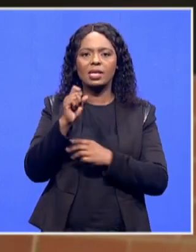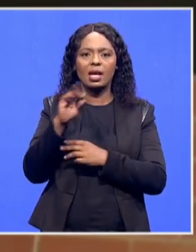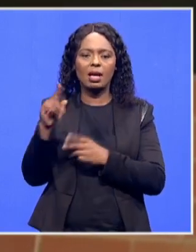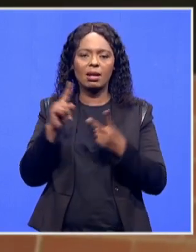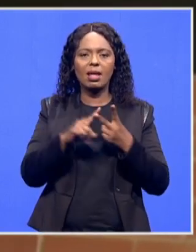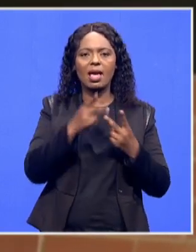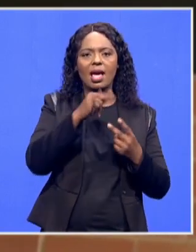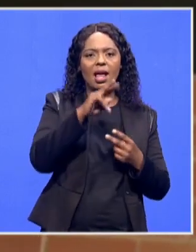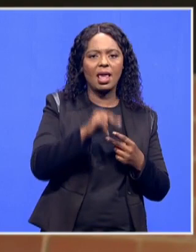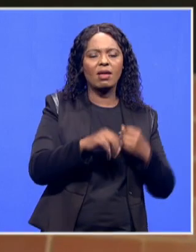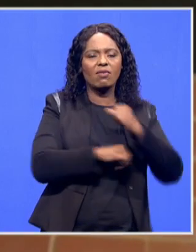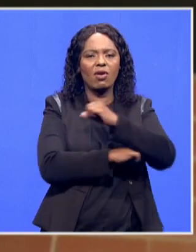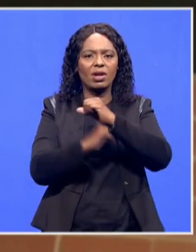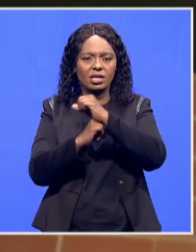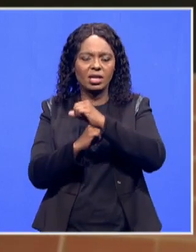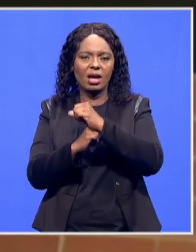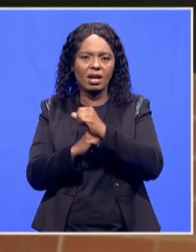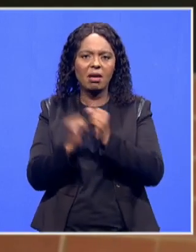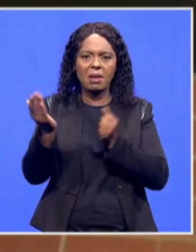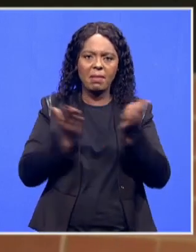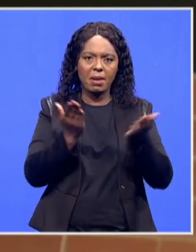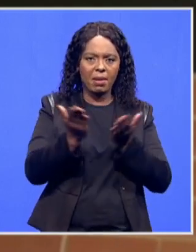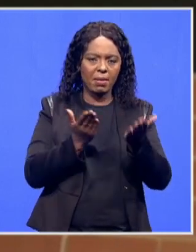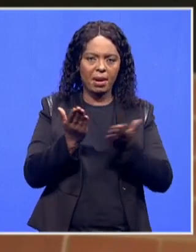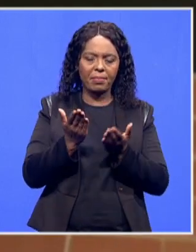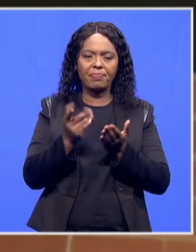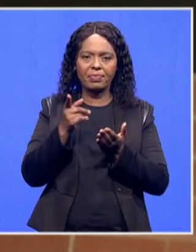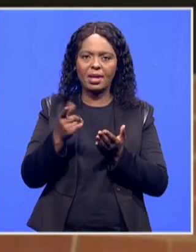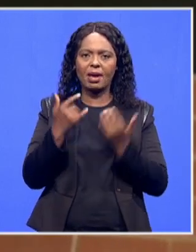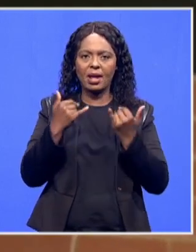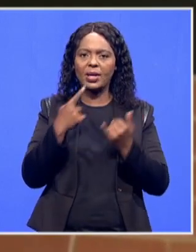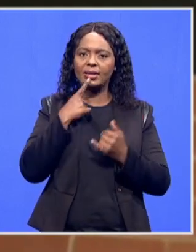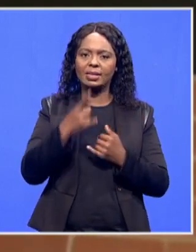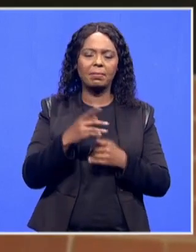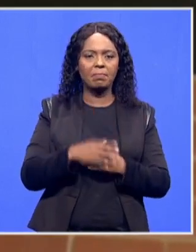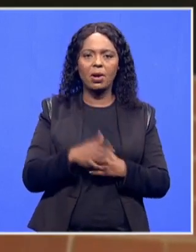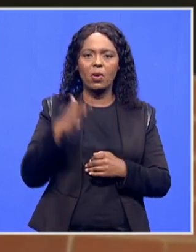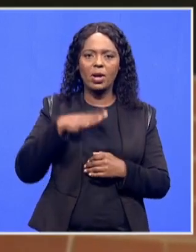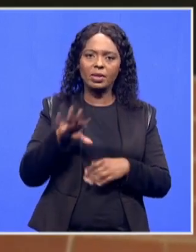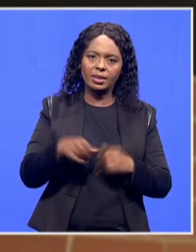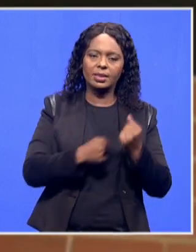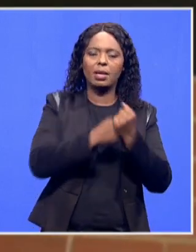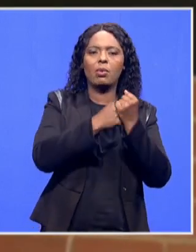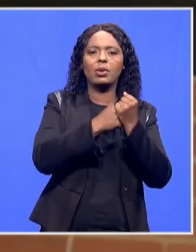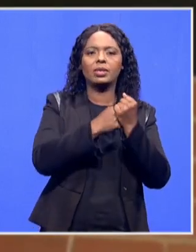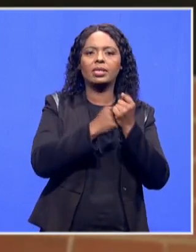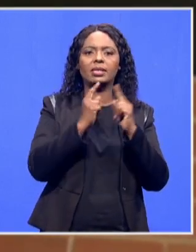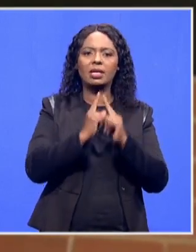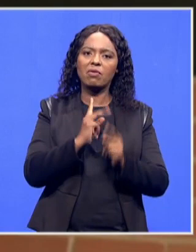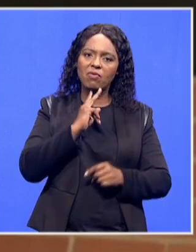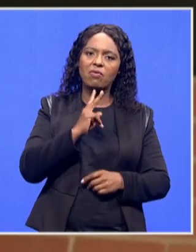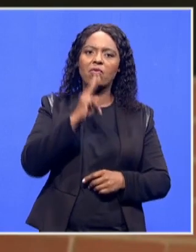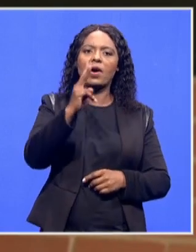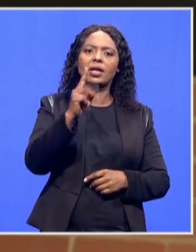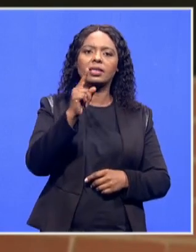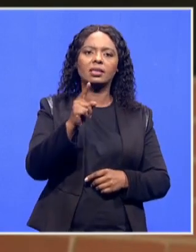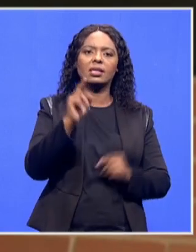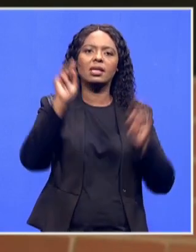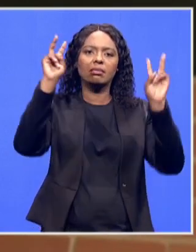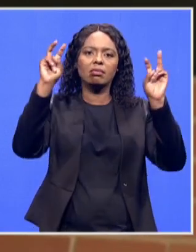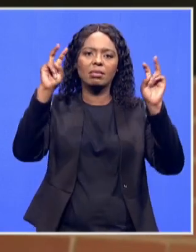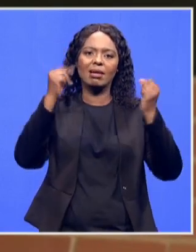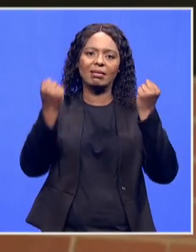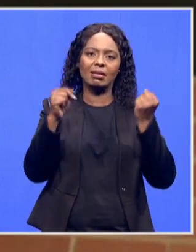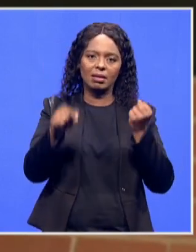Suzman Foundation applying to be friends of the court, essentially saying they want to support and have a voice in this matter